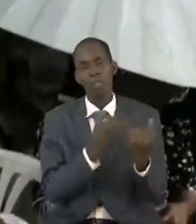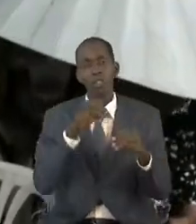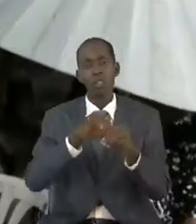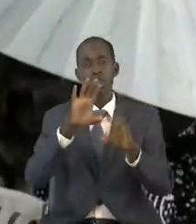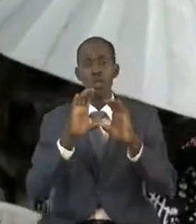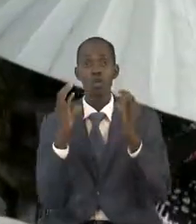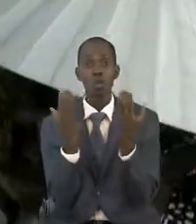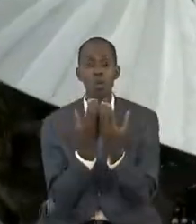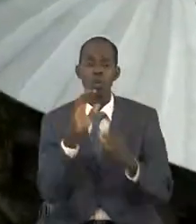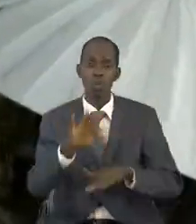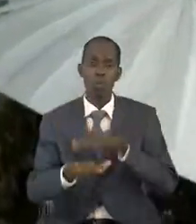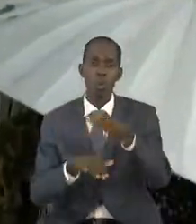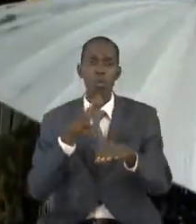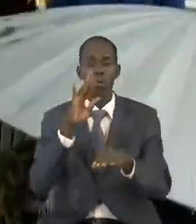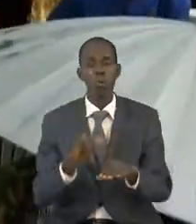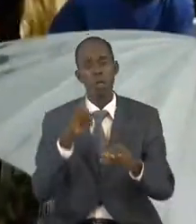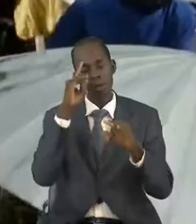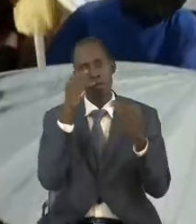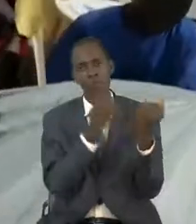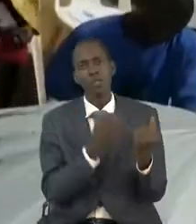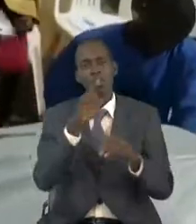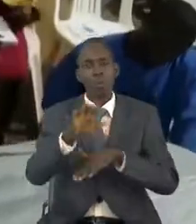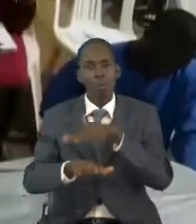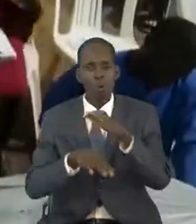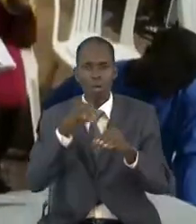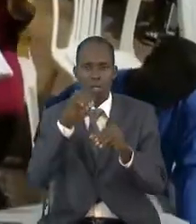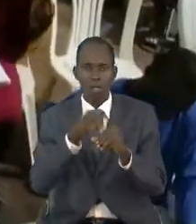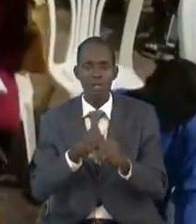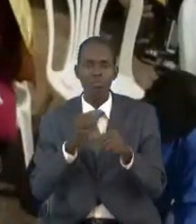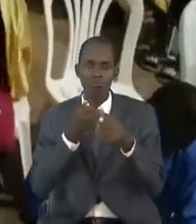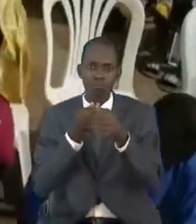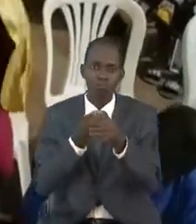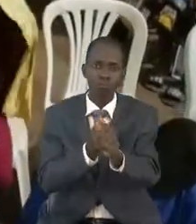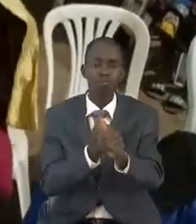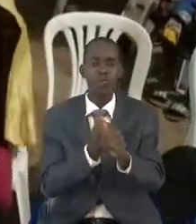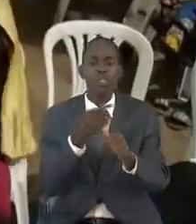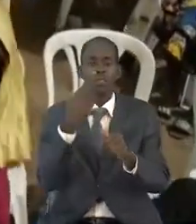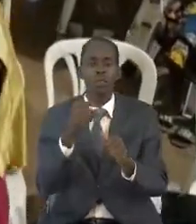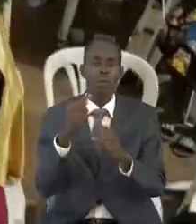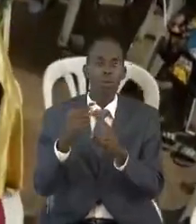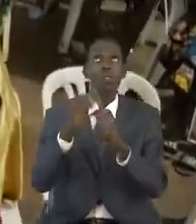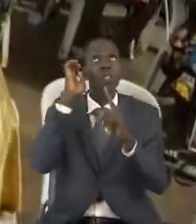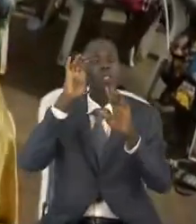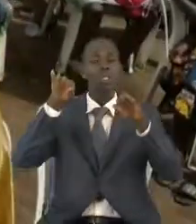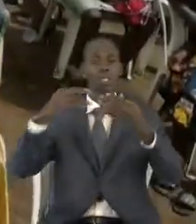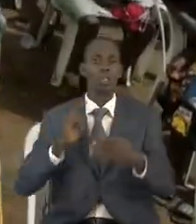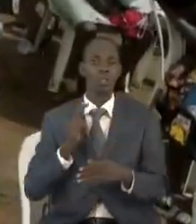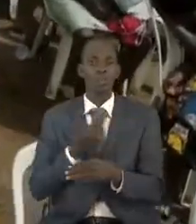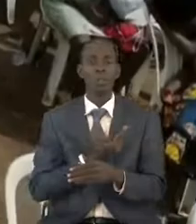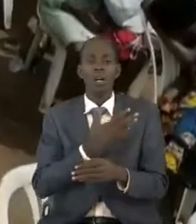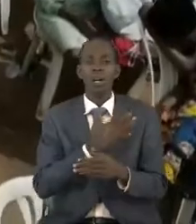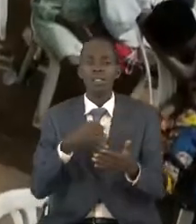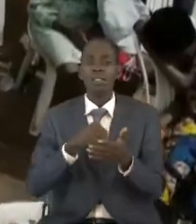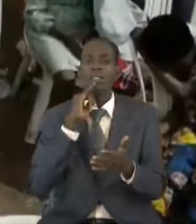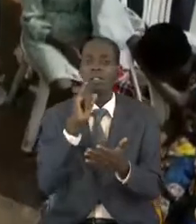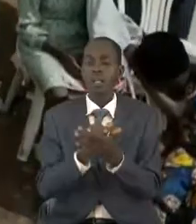by faith. You walk in reference to the word he has given us. And it is that word